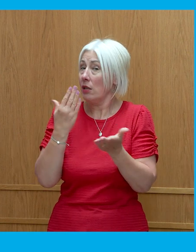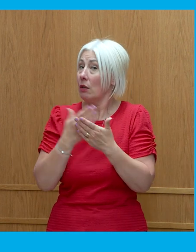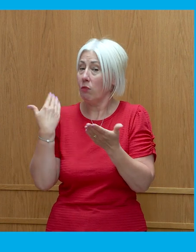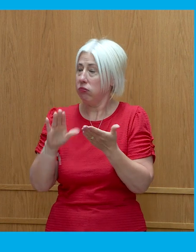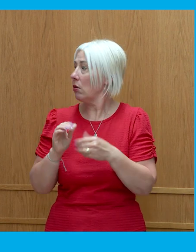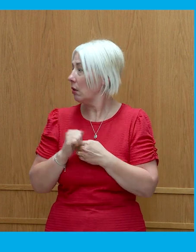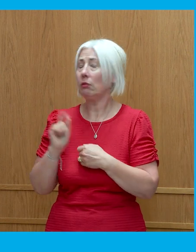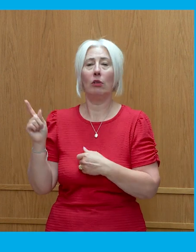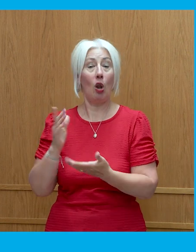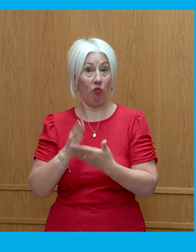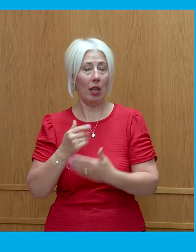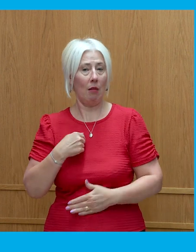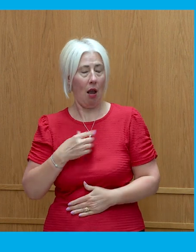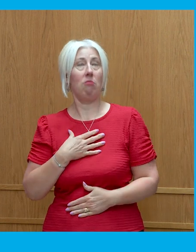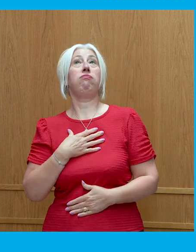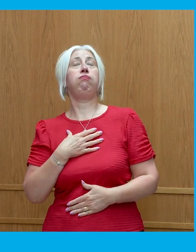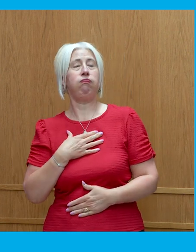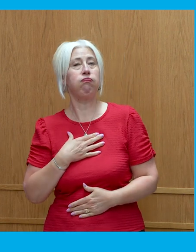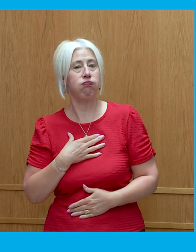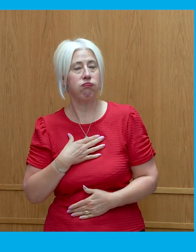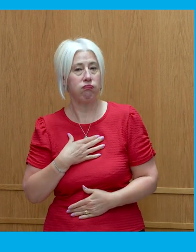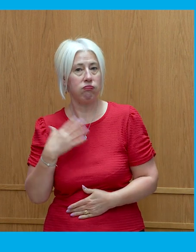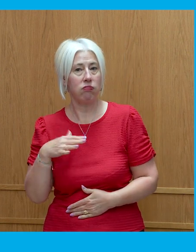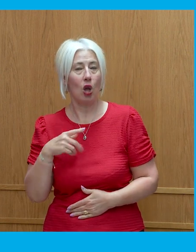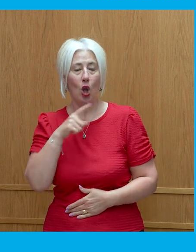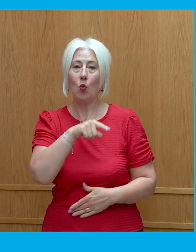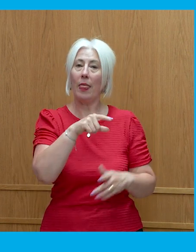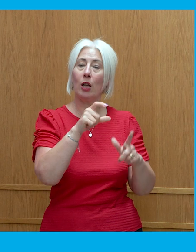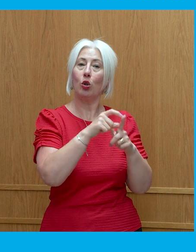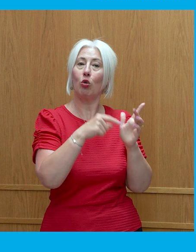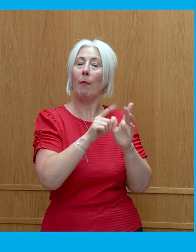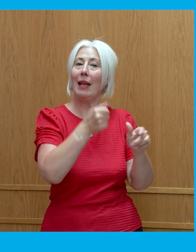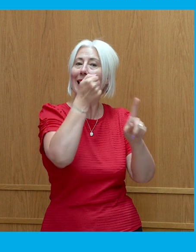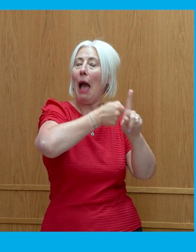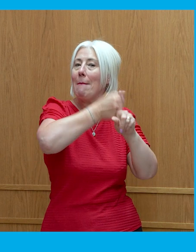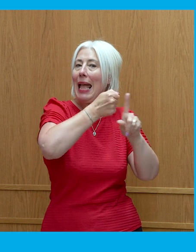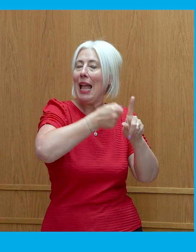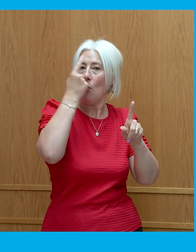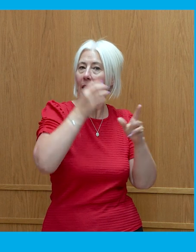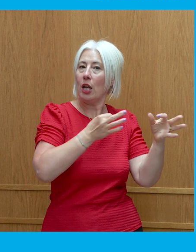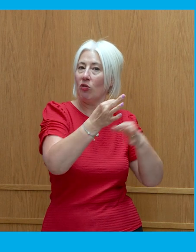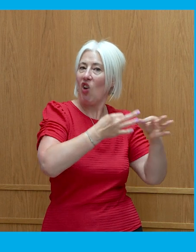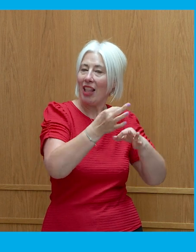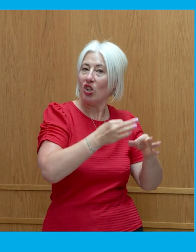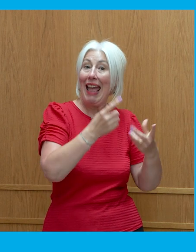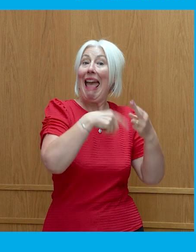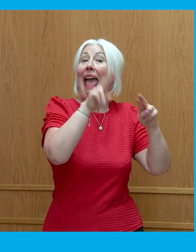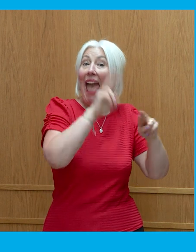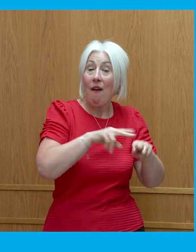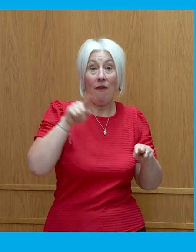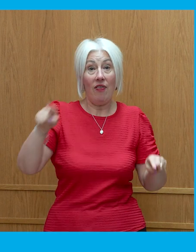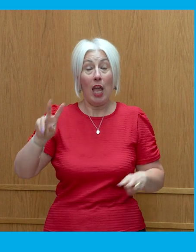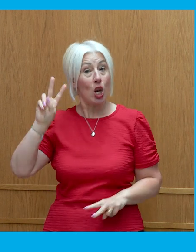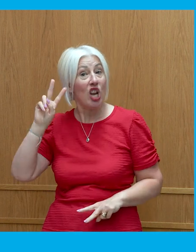it's remarkable to me that, you know, you would think that the Trump campaign would have had a strategy if the Democrats did a